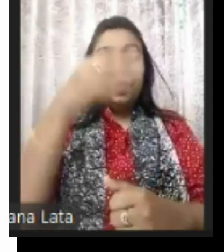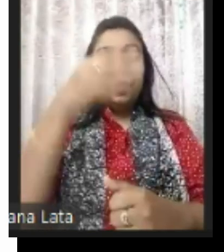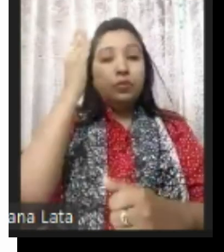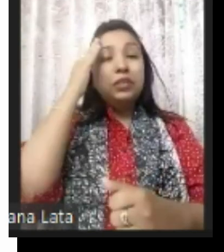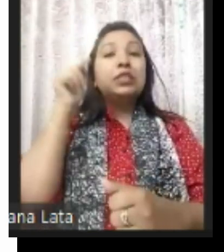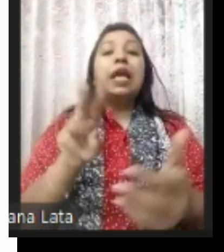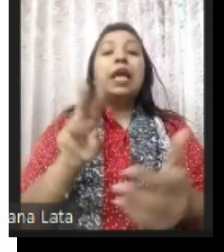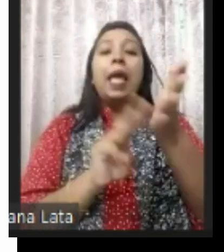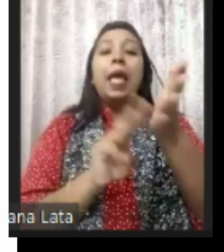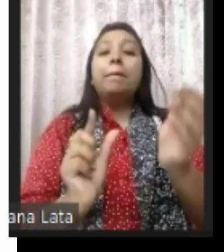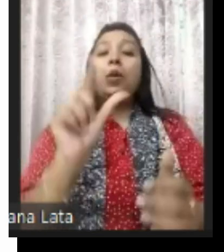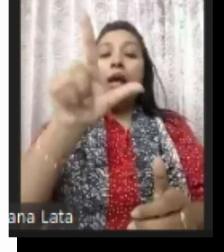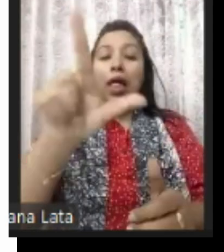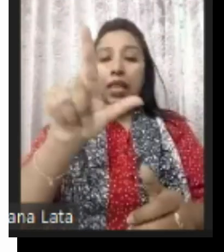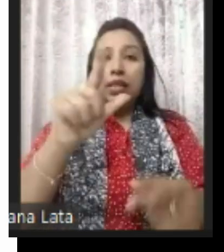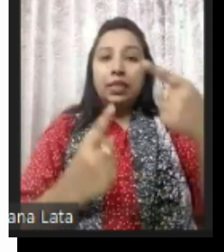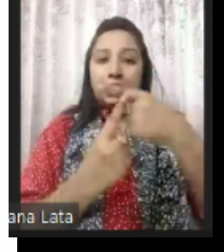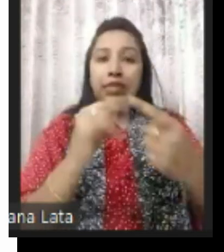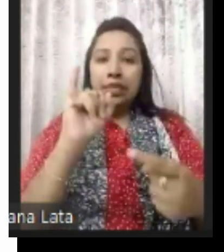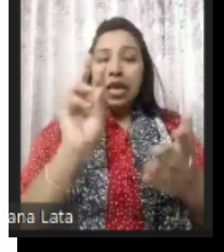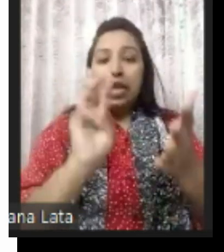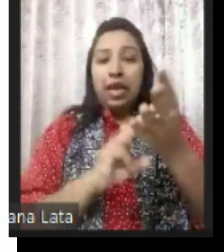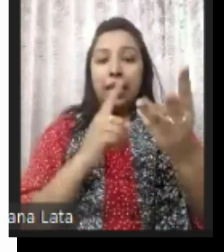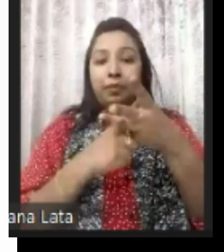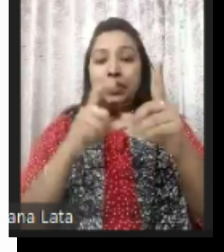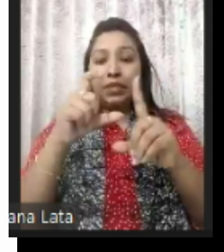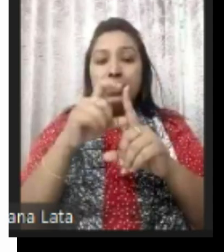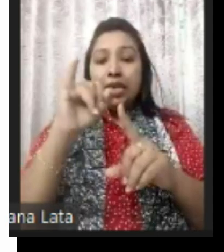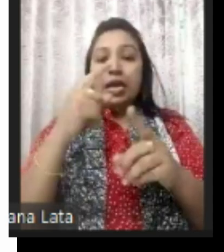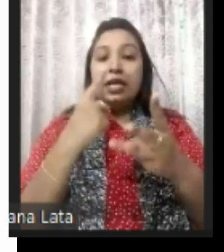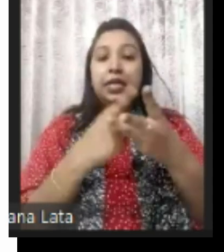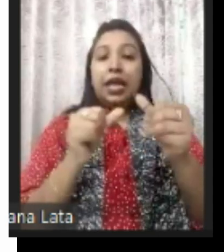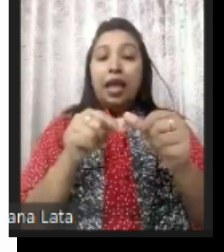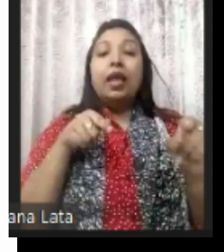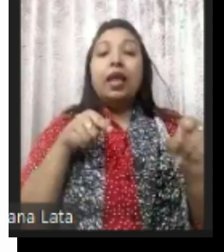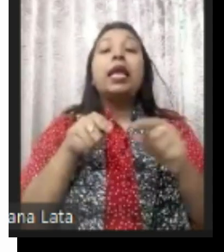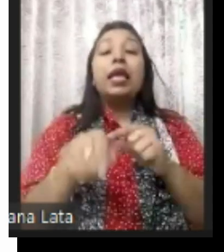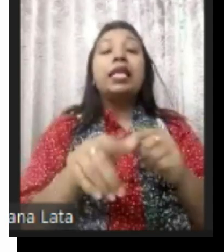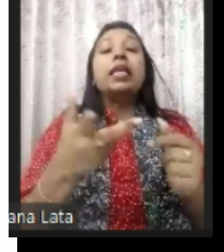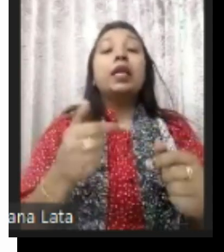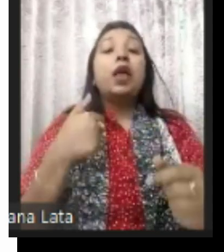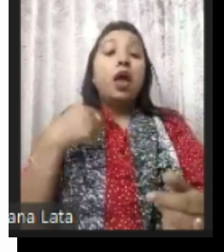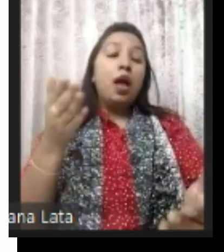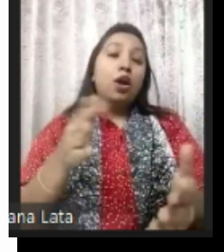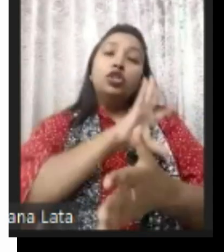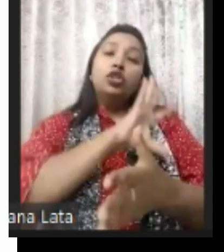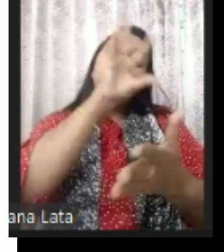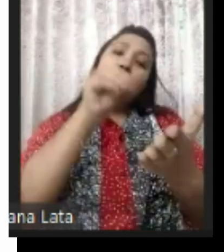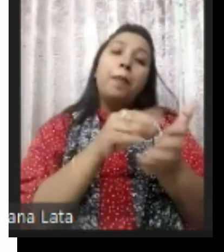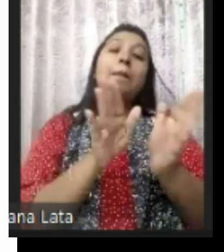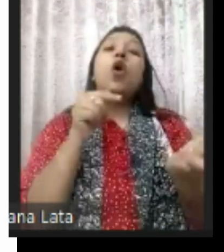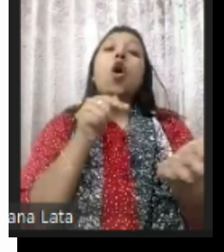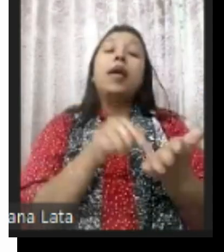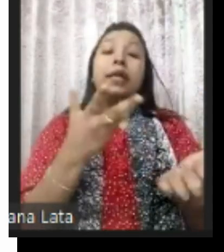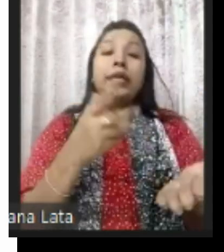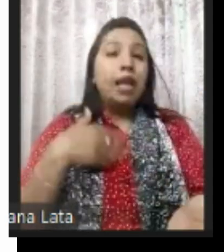book is inclusive and accessible for all, not only people with disabilities. People can listen, people can see, and easily convert